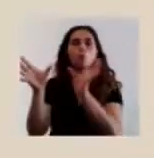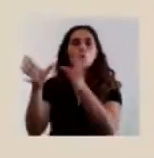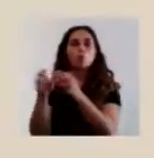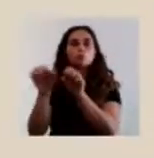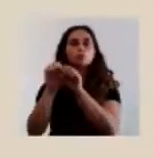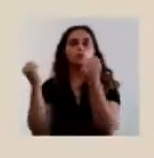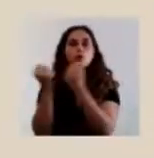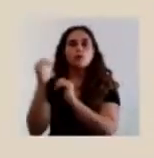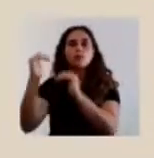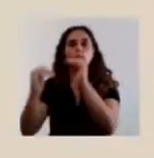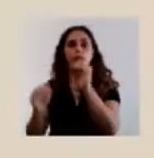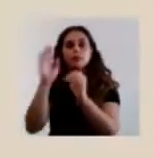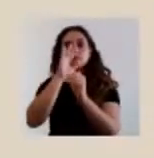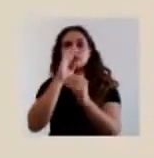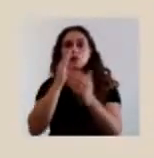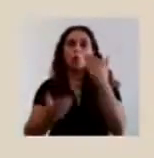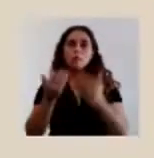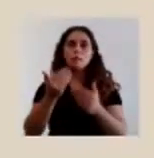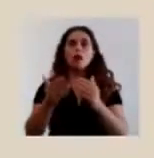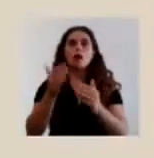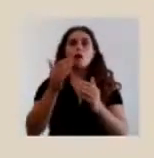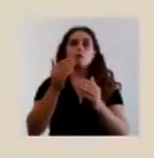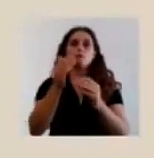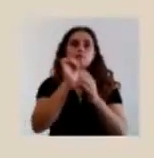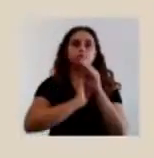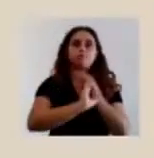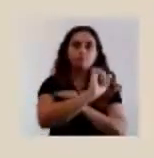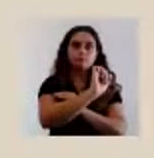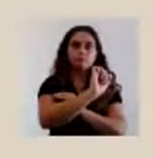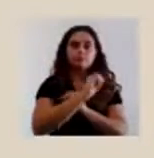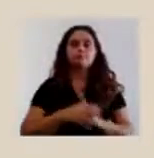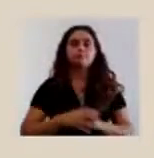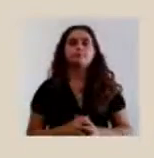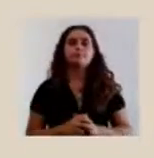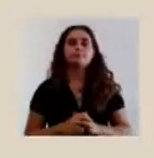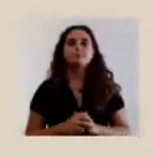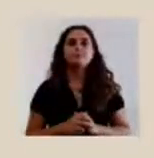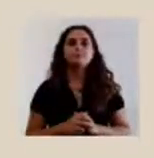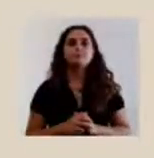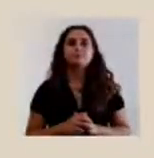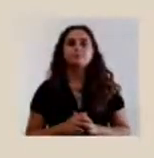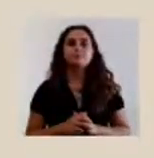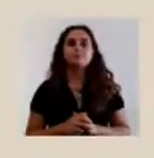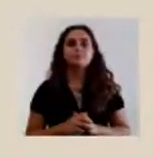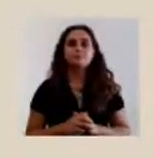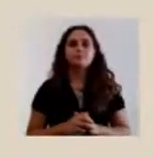class compared to if their social class was not revealed.